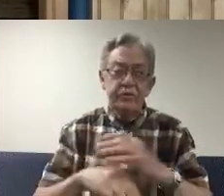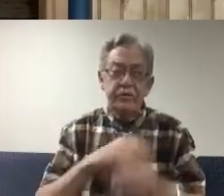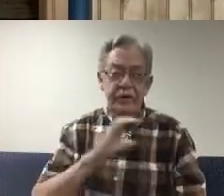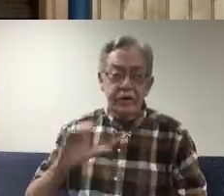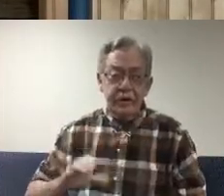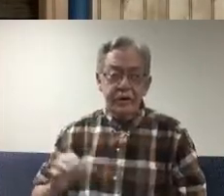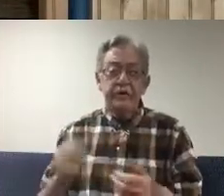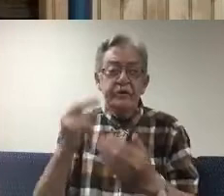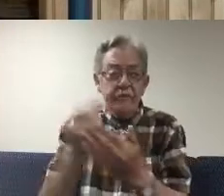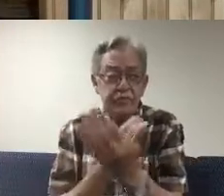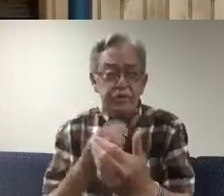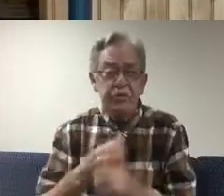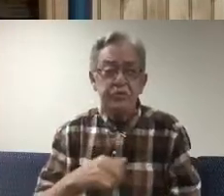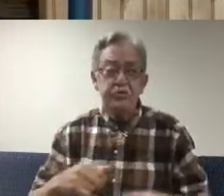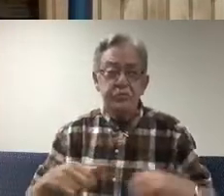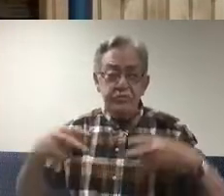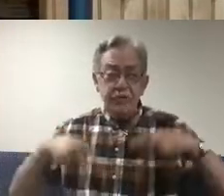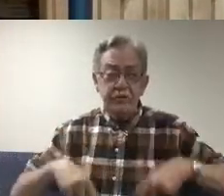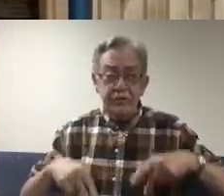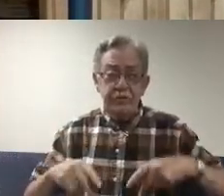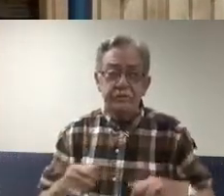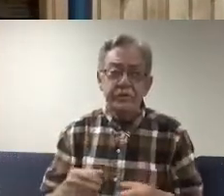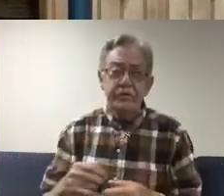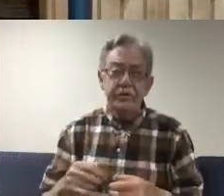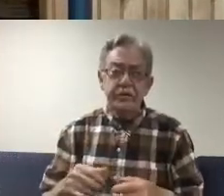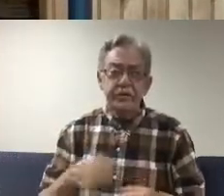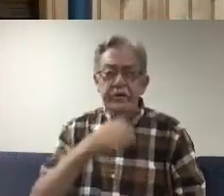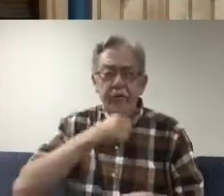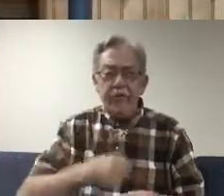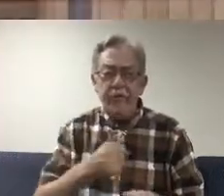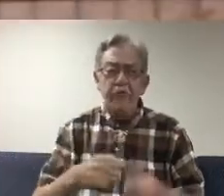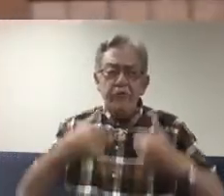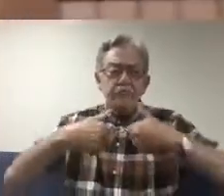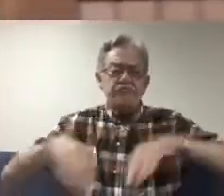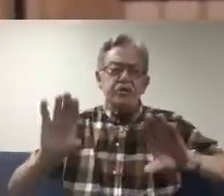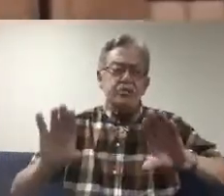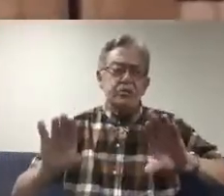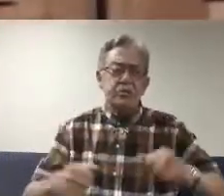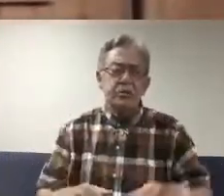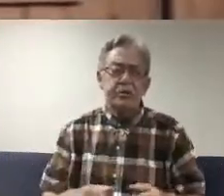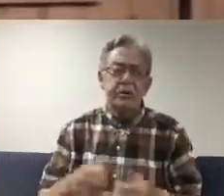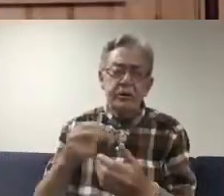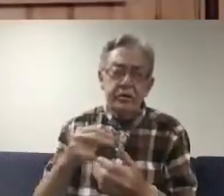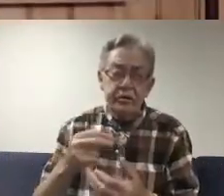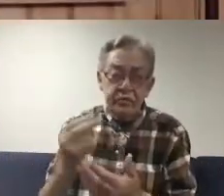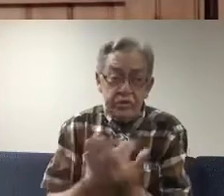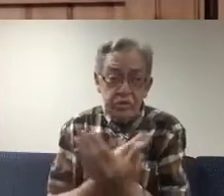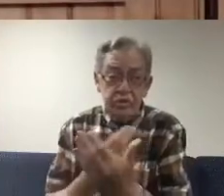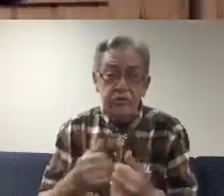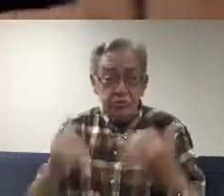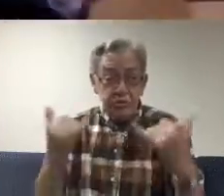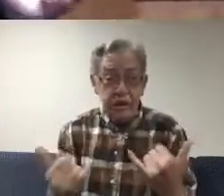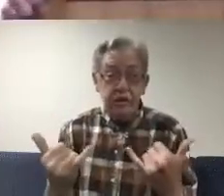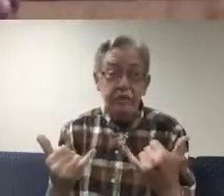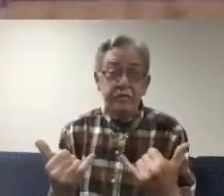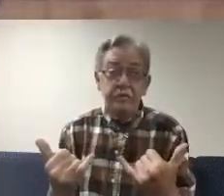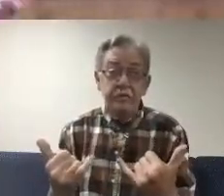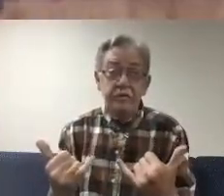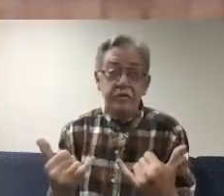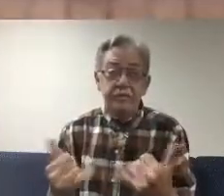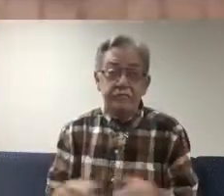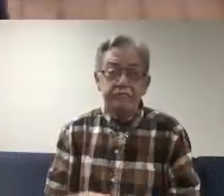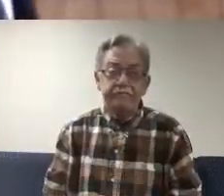wrath. So this is what the truth I want you to know. This is the statement, and it's not an easy statement to put out, but it is that whether or